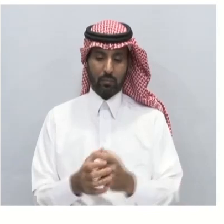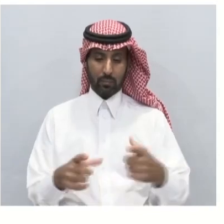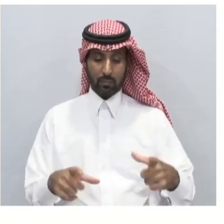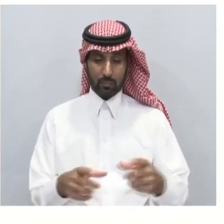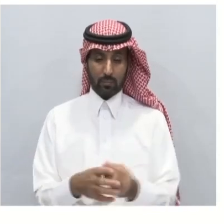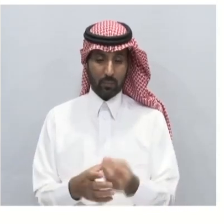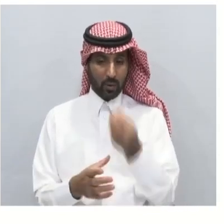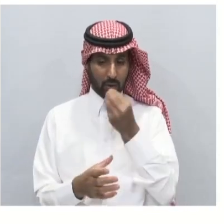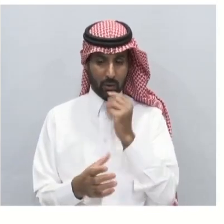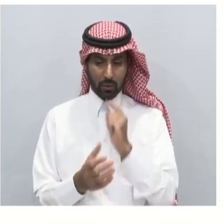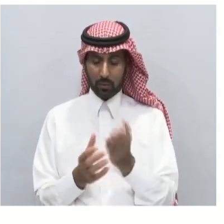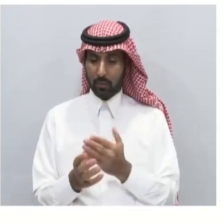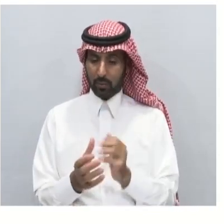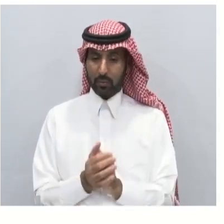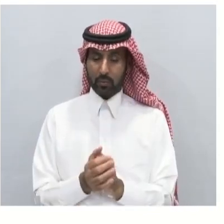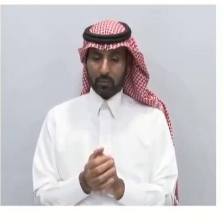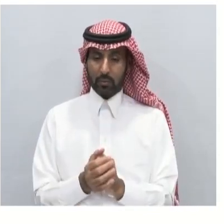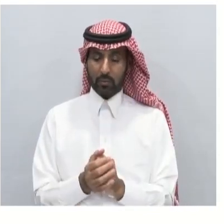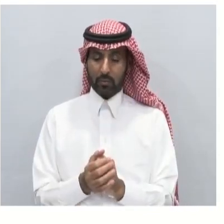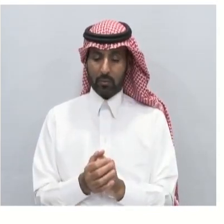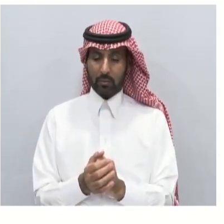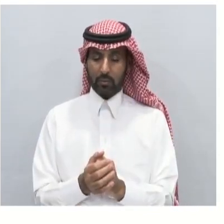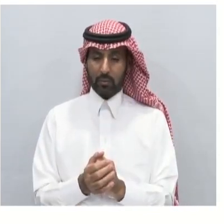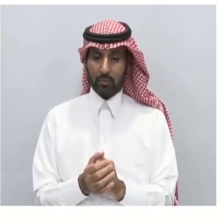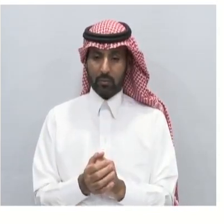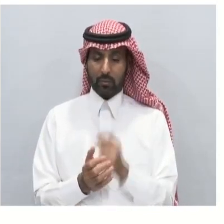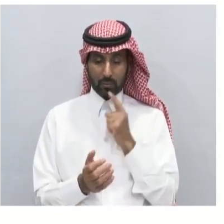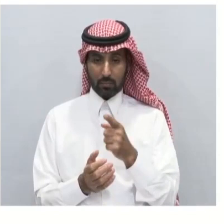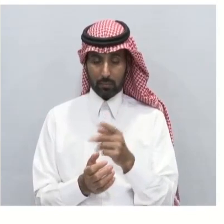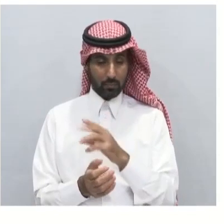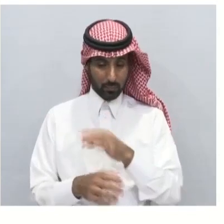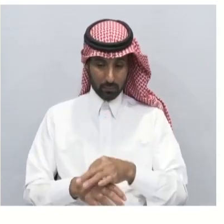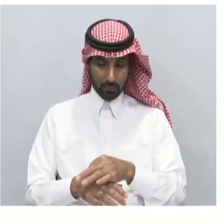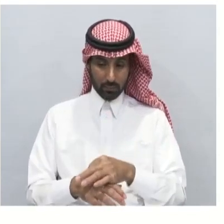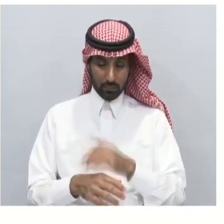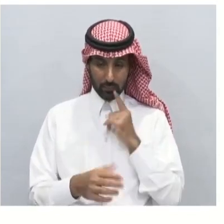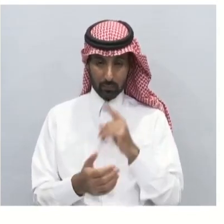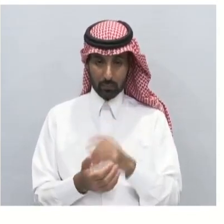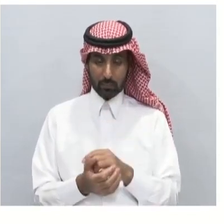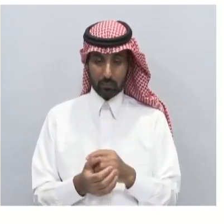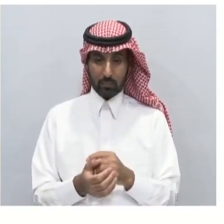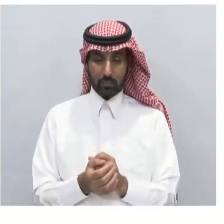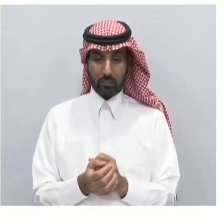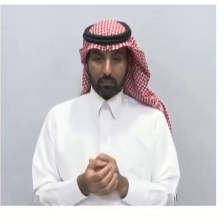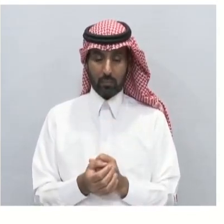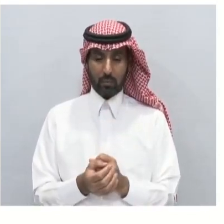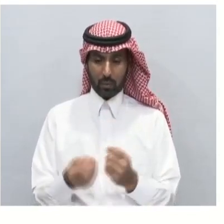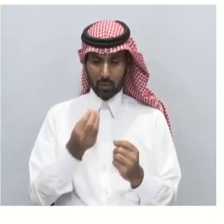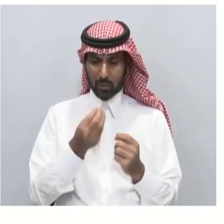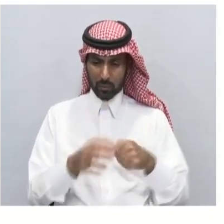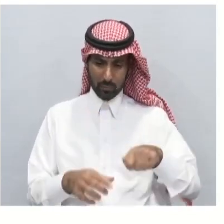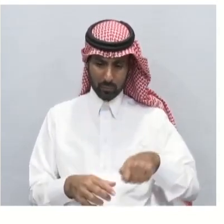here, eating with your hands. Do you think people here eat with their hands or they use